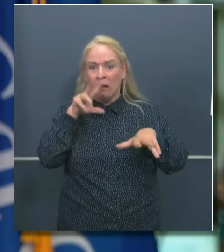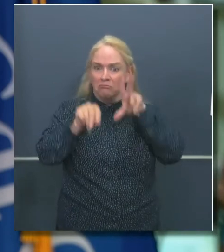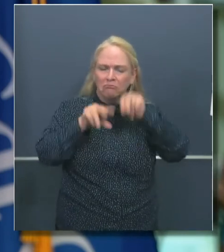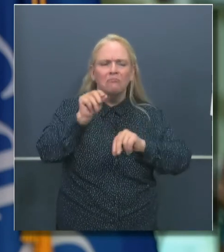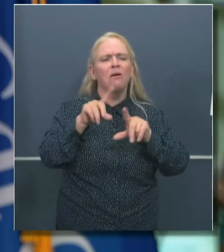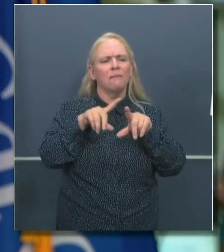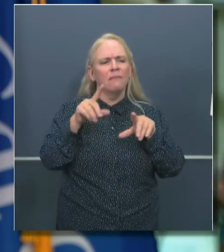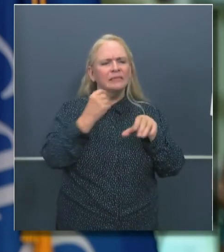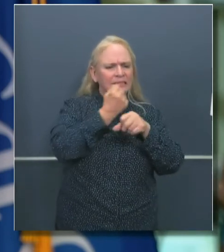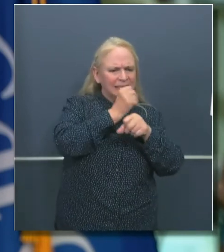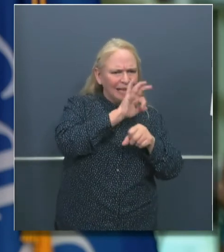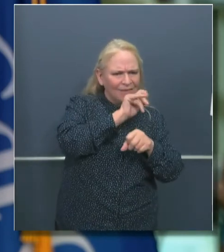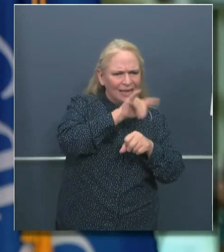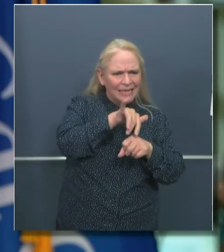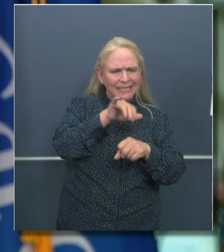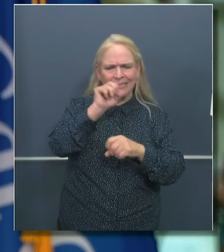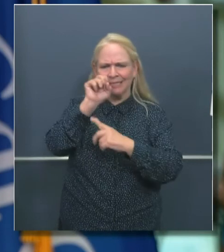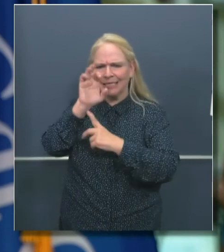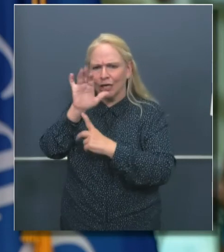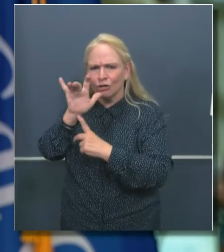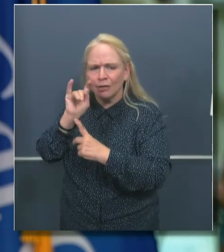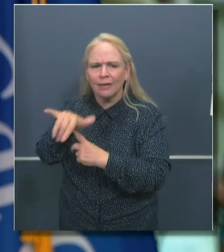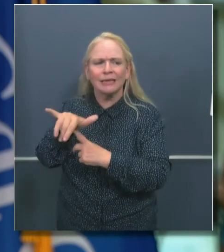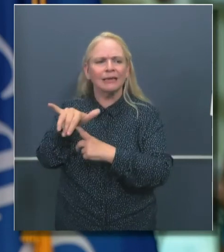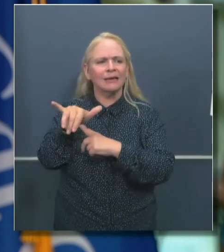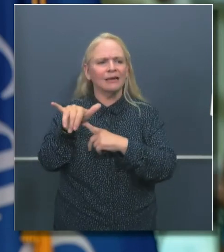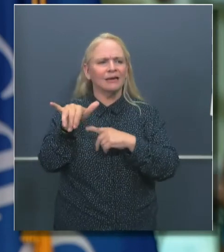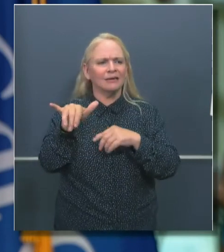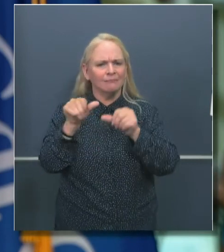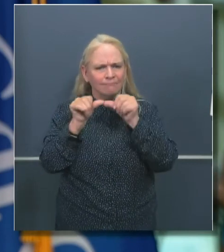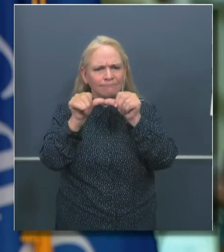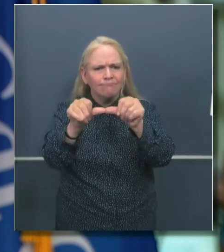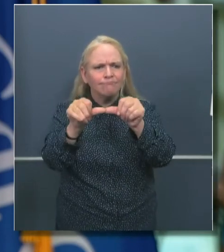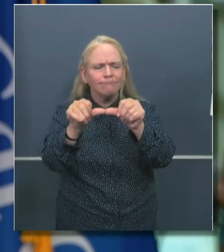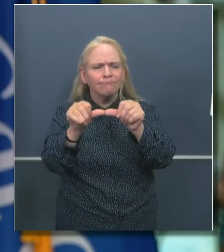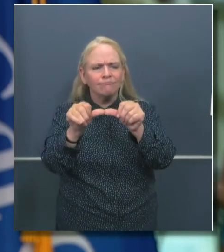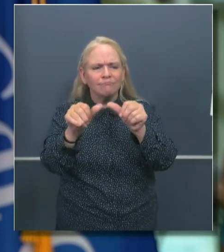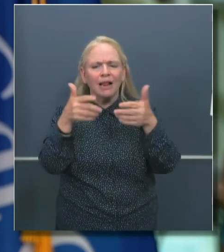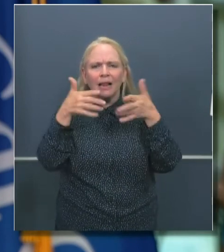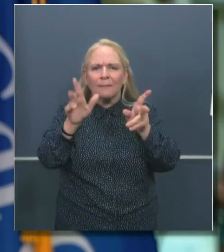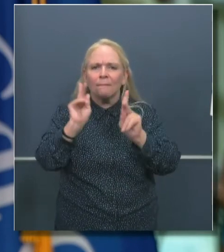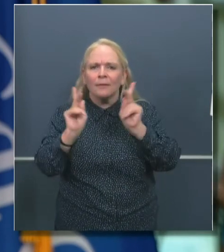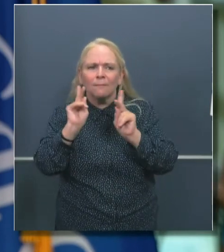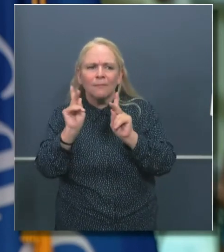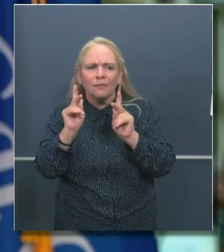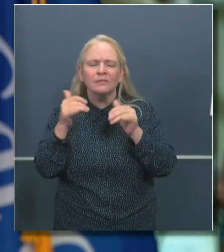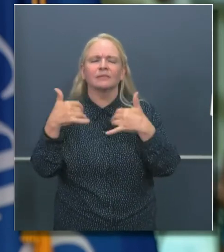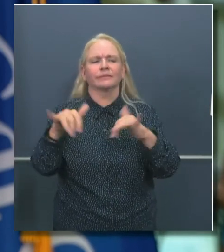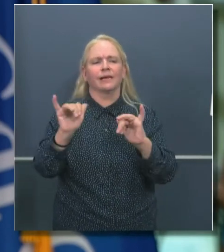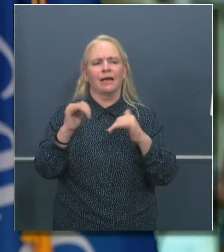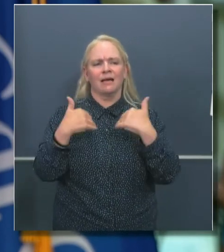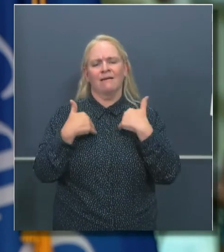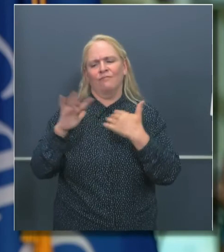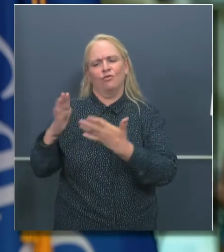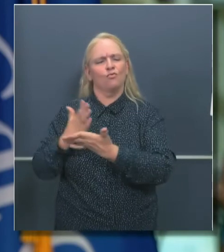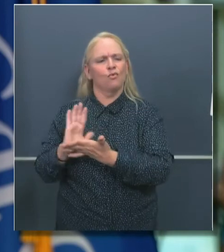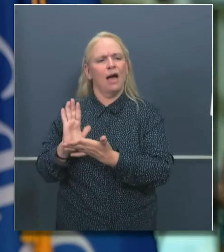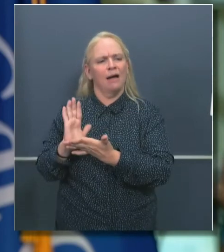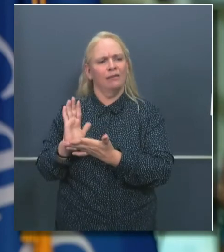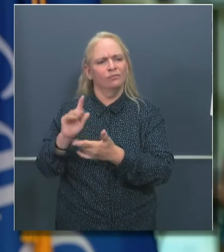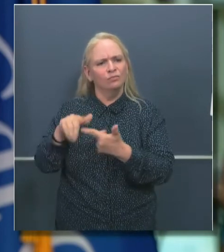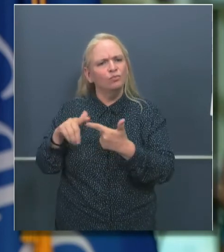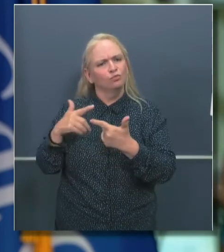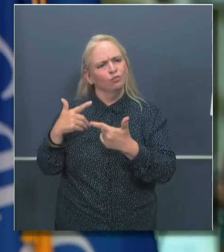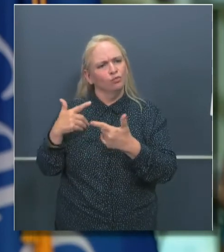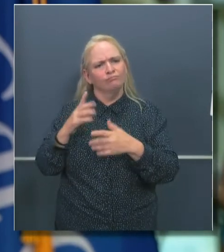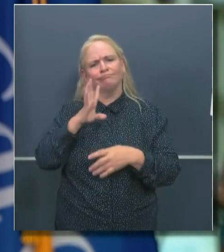and security and the ability to continue to allow for people to exercise their civil